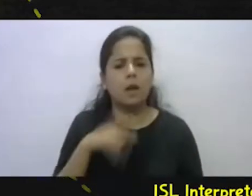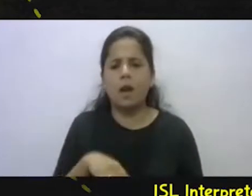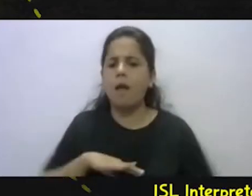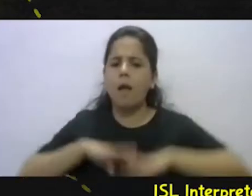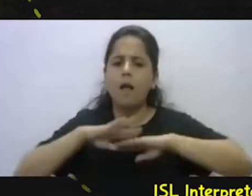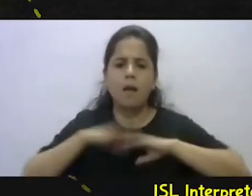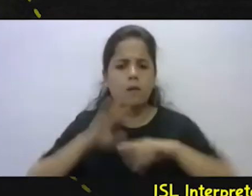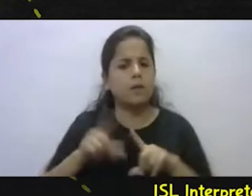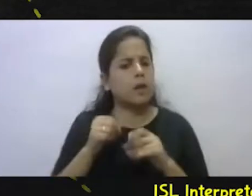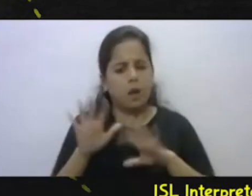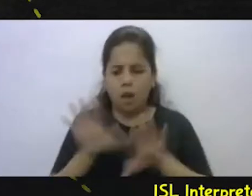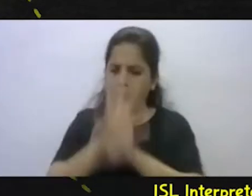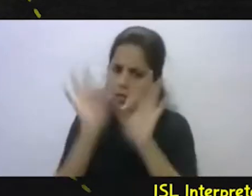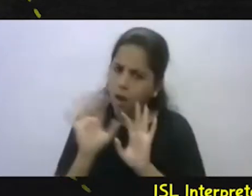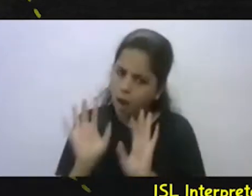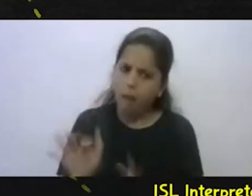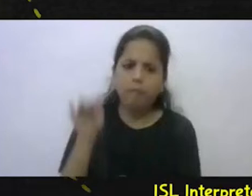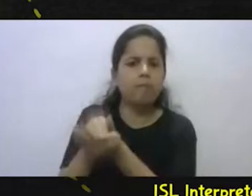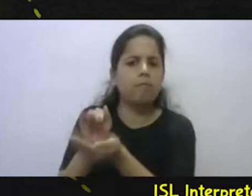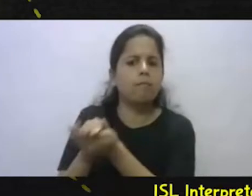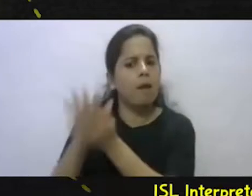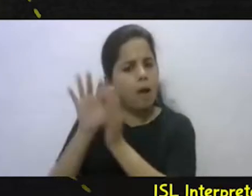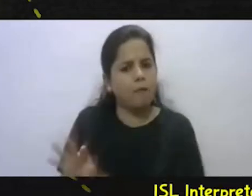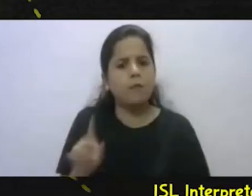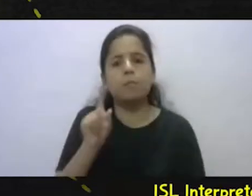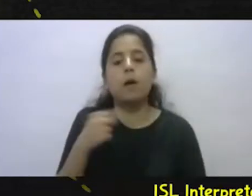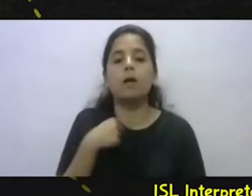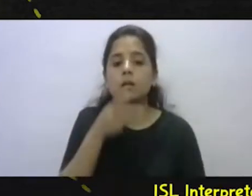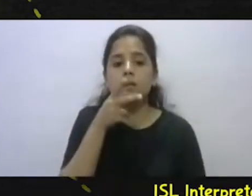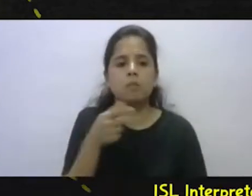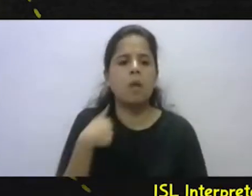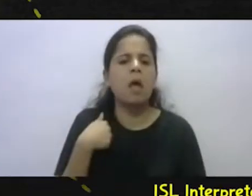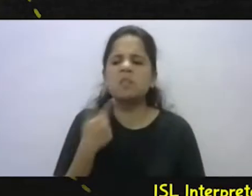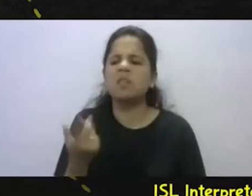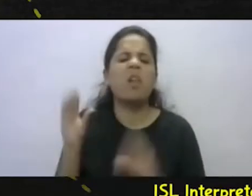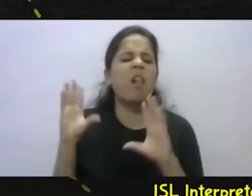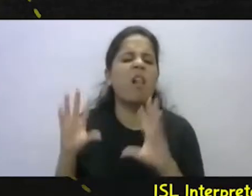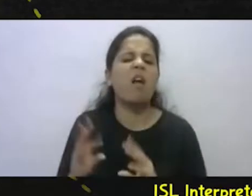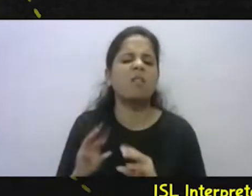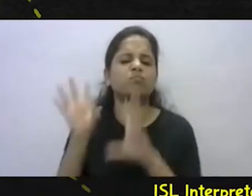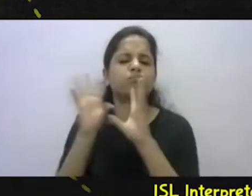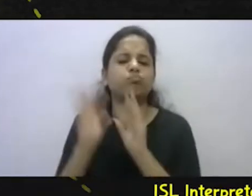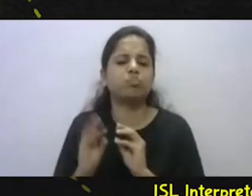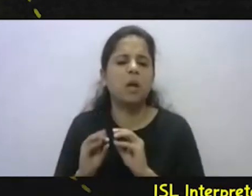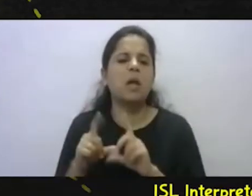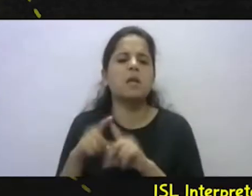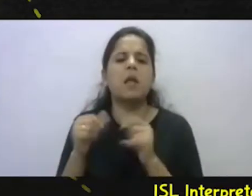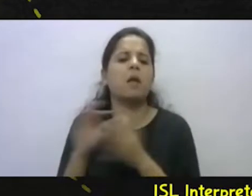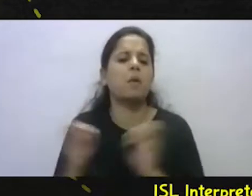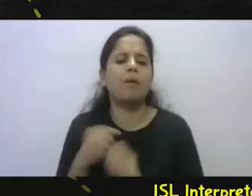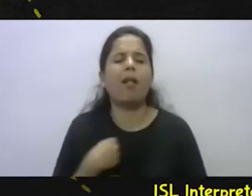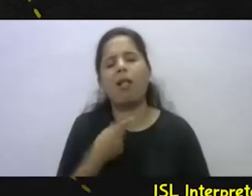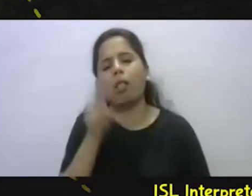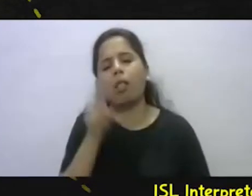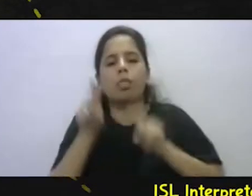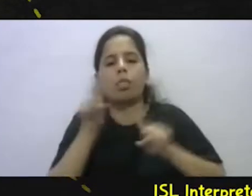more data already, but we say that there is a lack of data to also give an excuse to